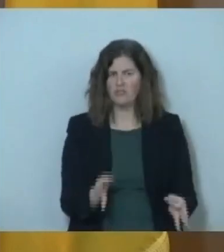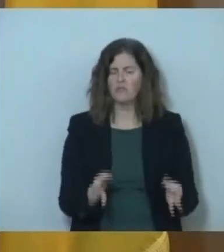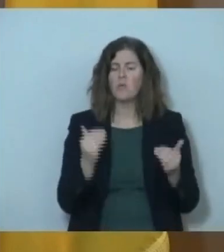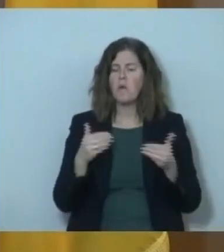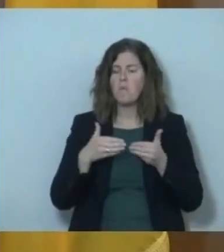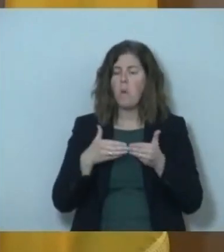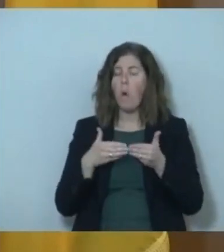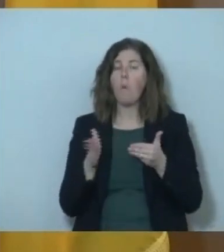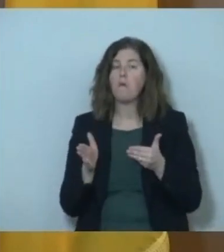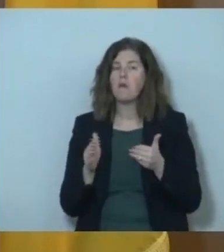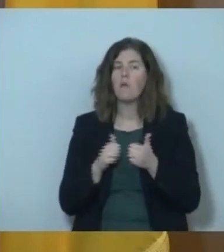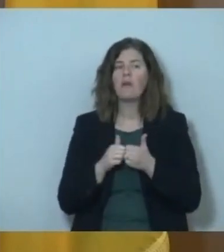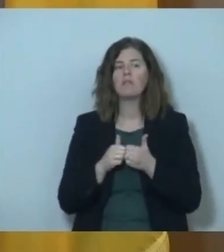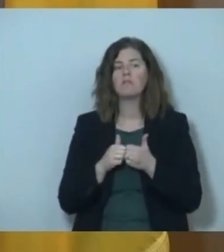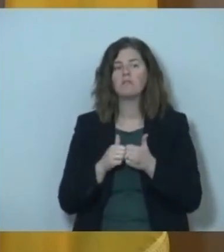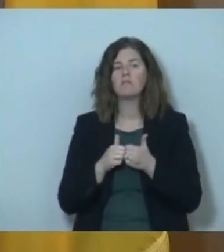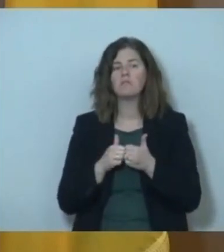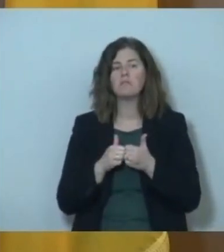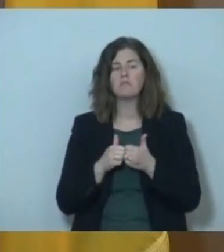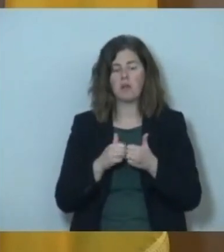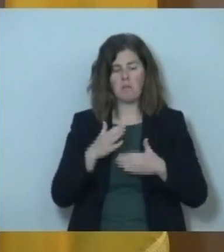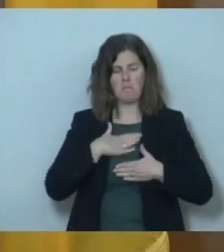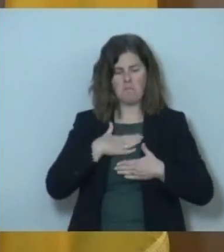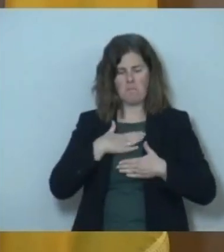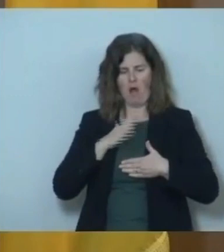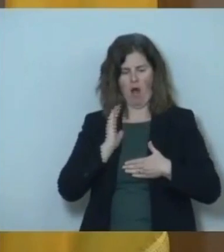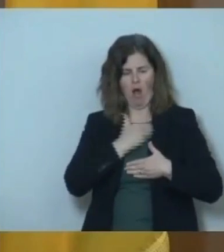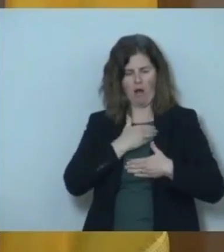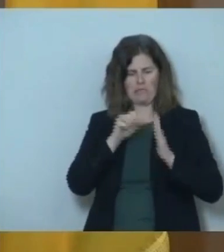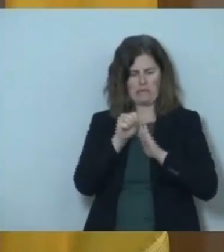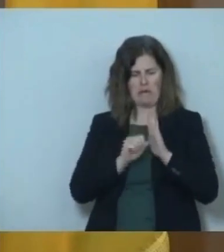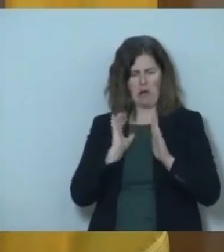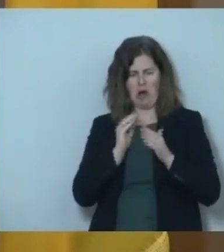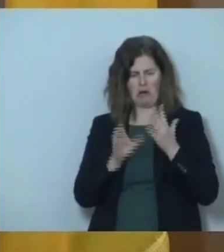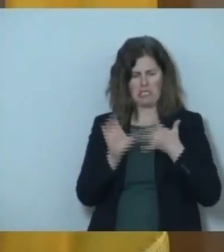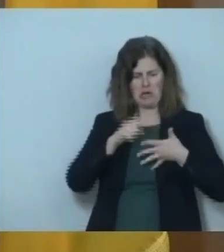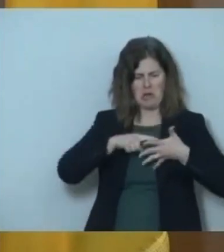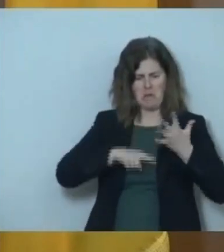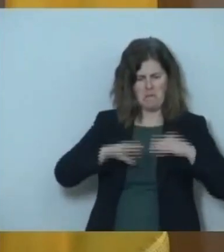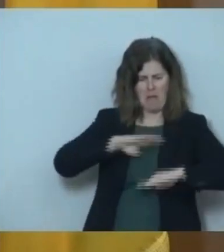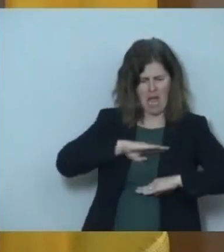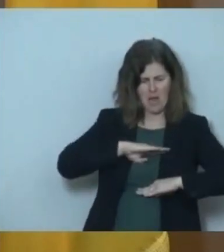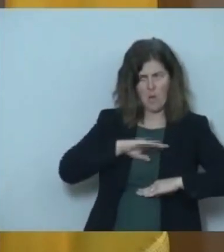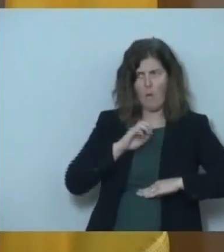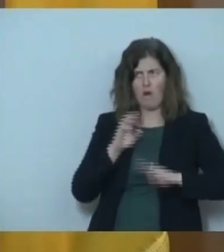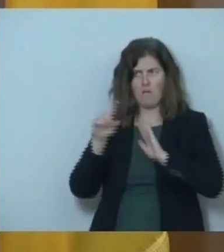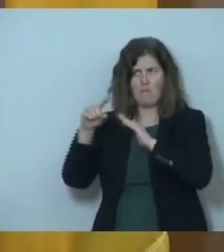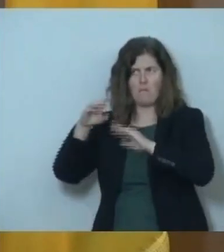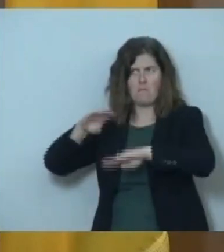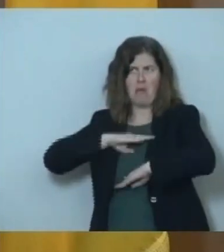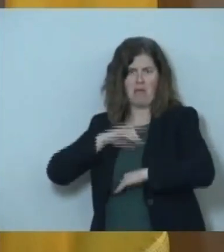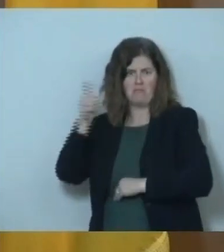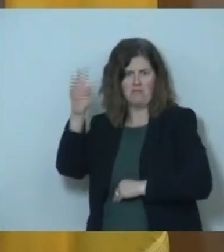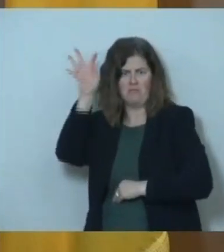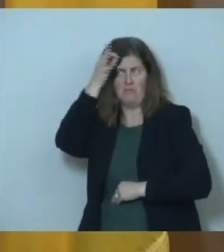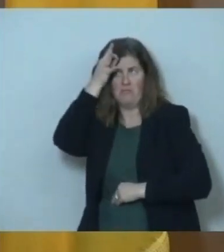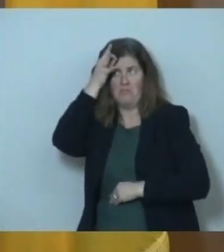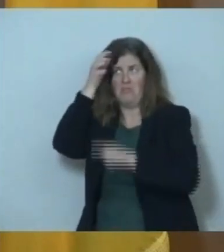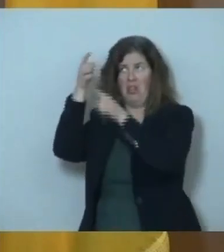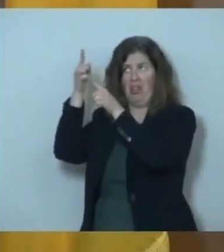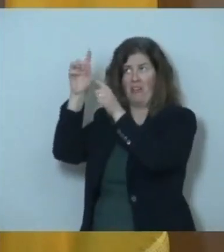in whether or not they meet their own gating criteria, or, in fact, in lieu